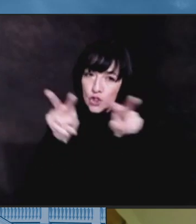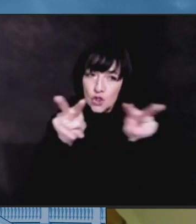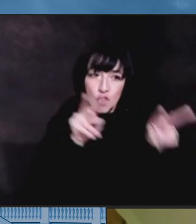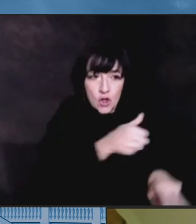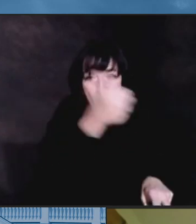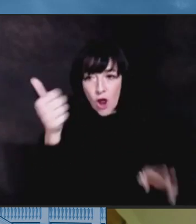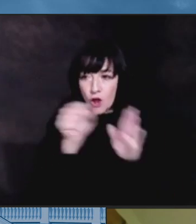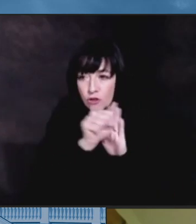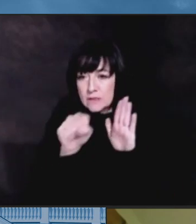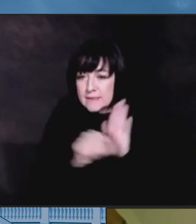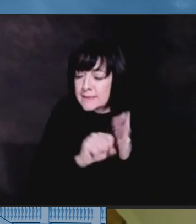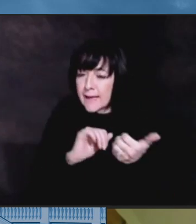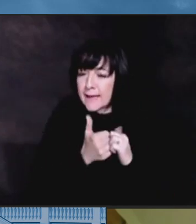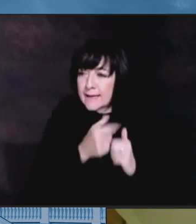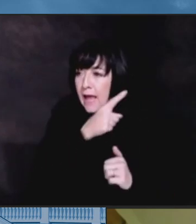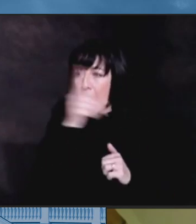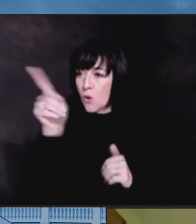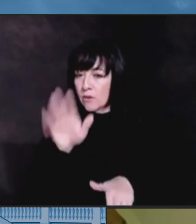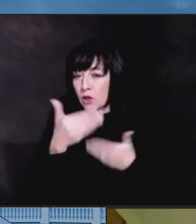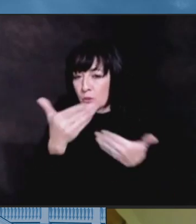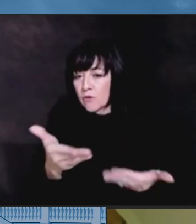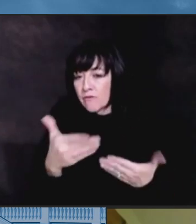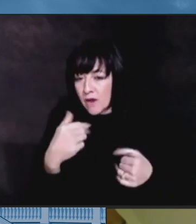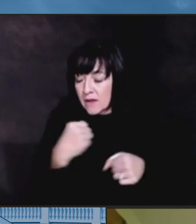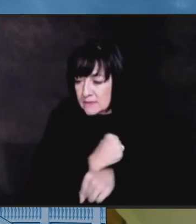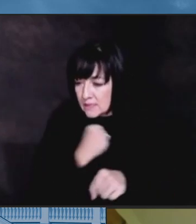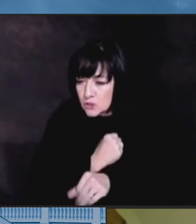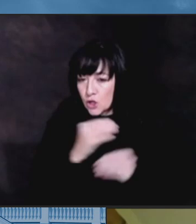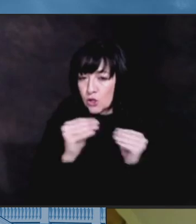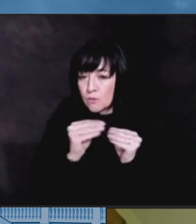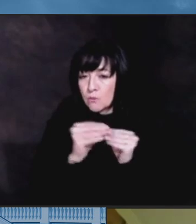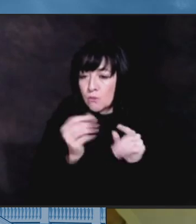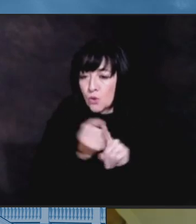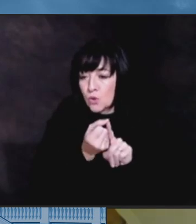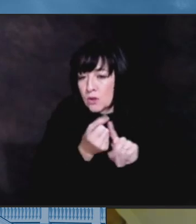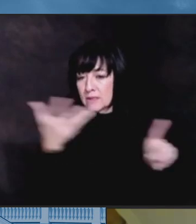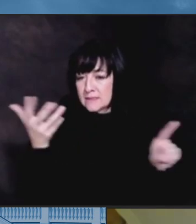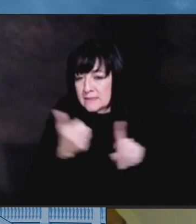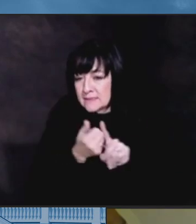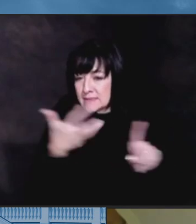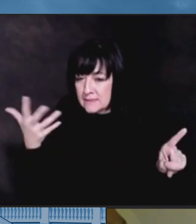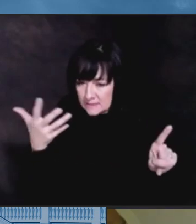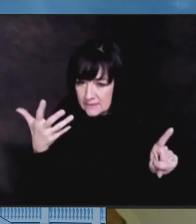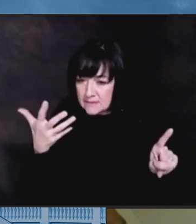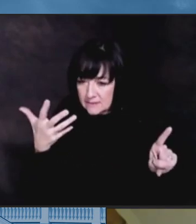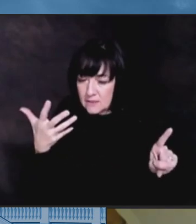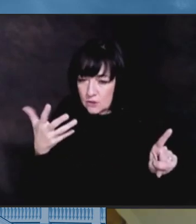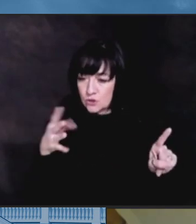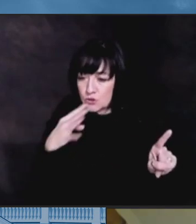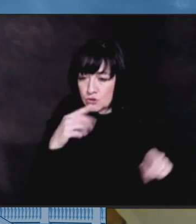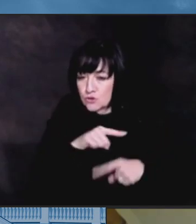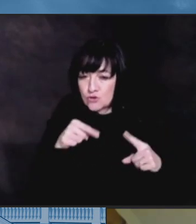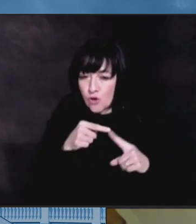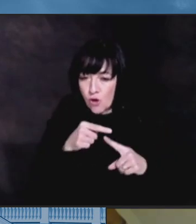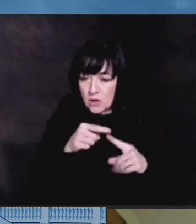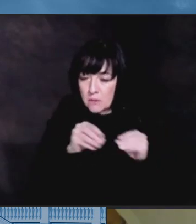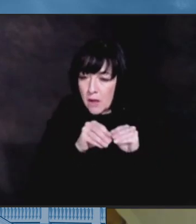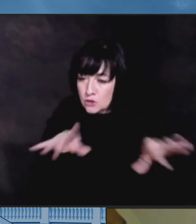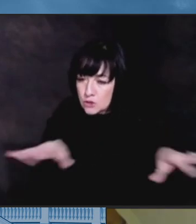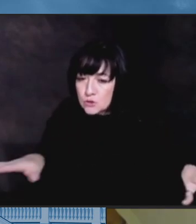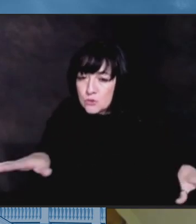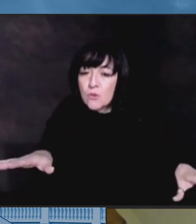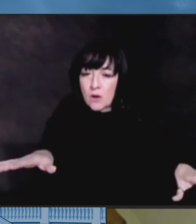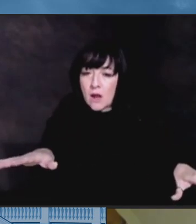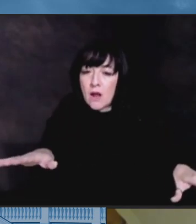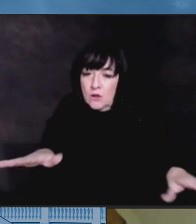data that provides more detail around potential or likely spread in the school setting.